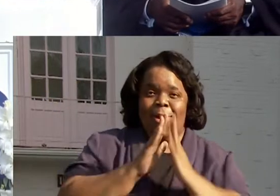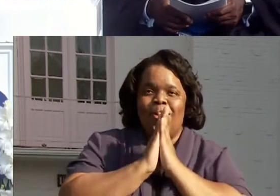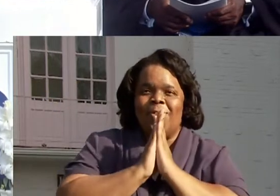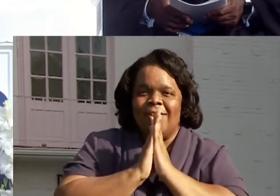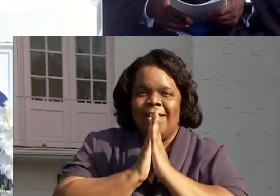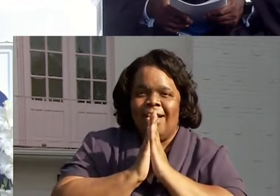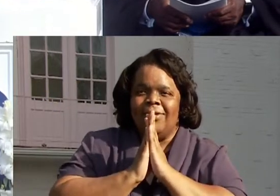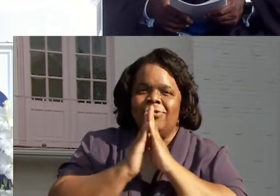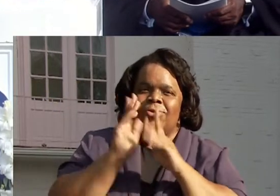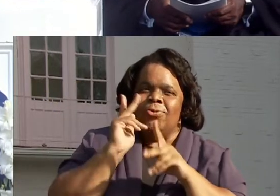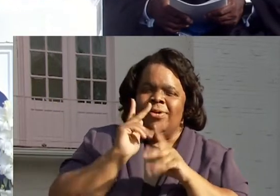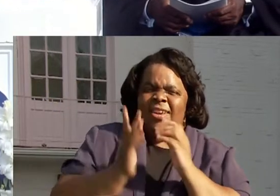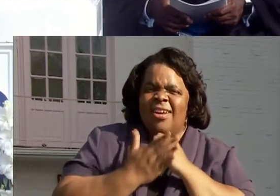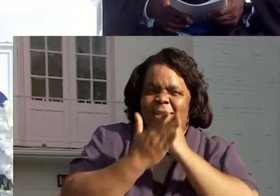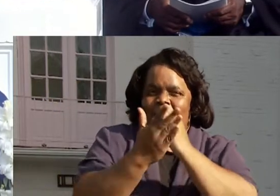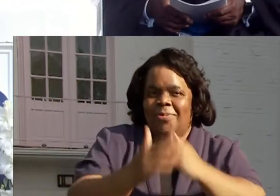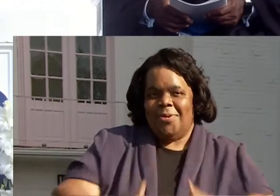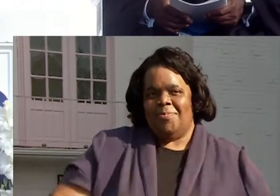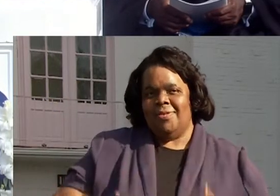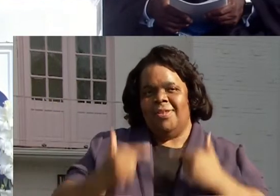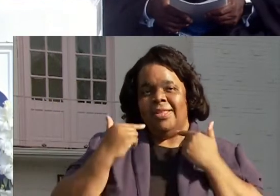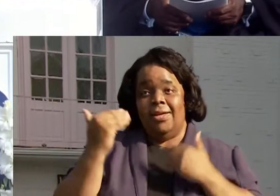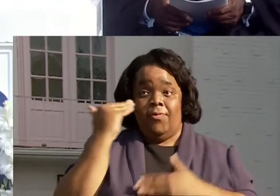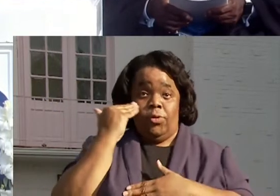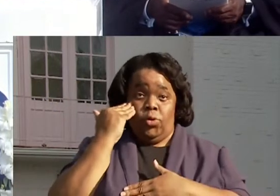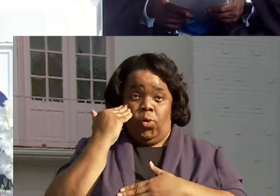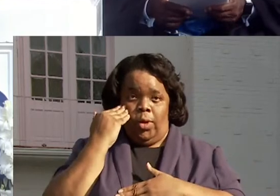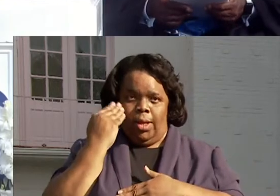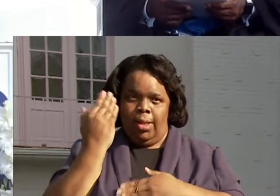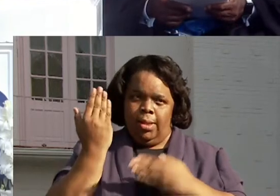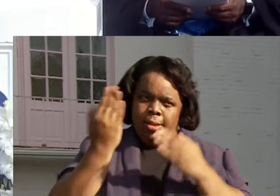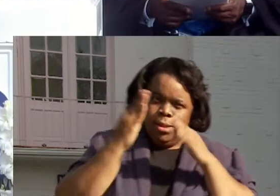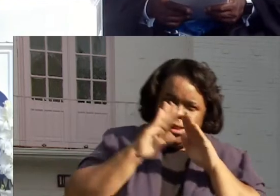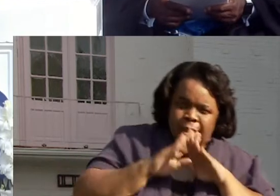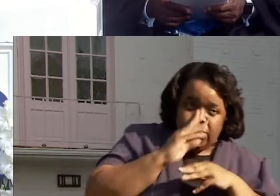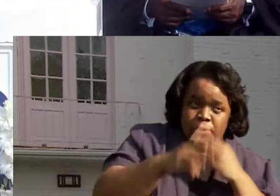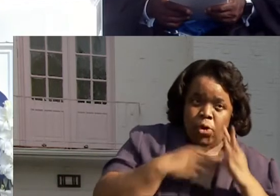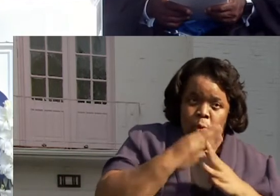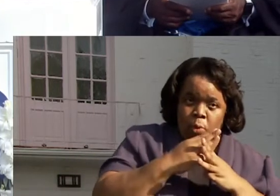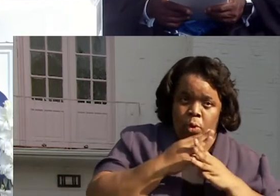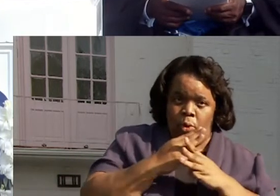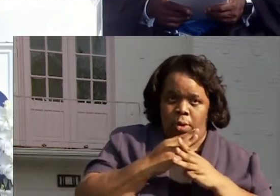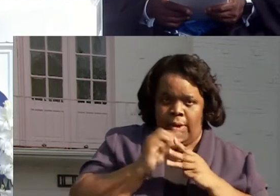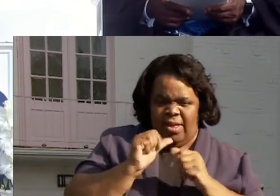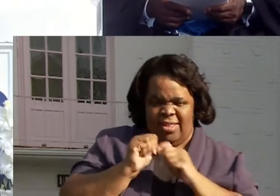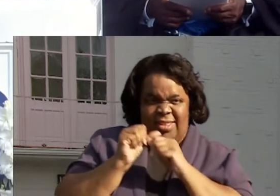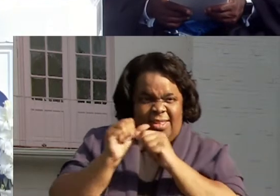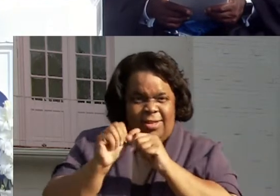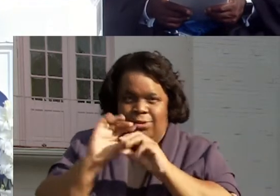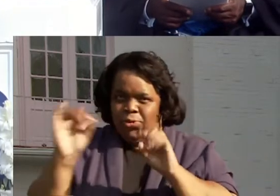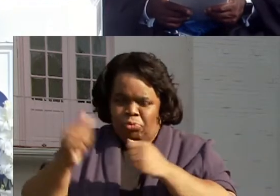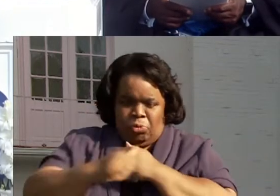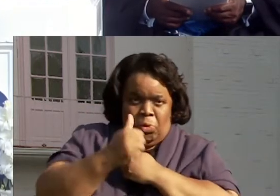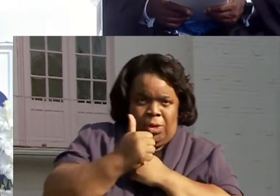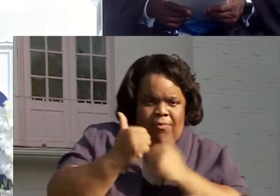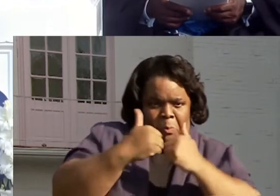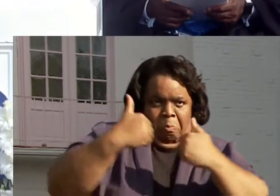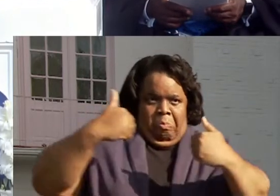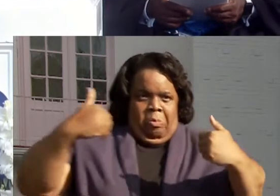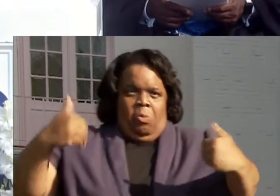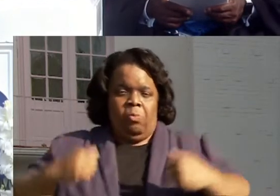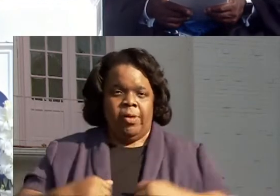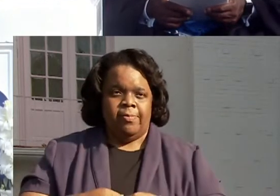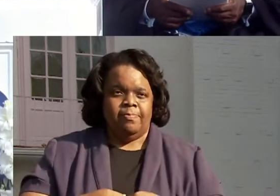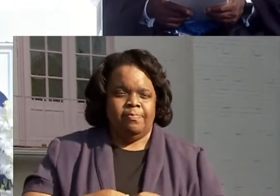would help them to live aware in a dark world and keep harm or evil intent far away from them.